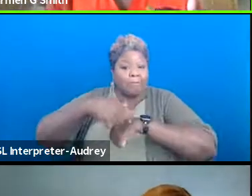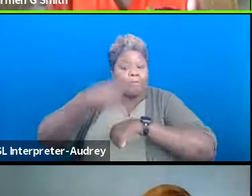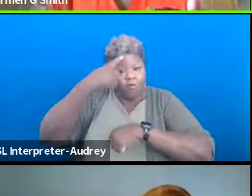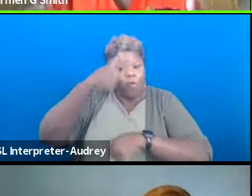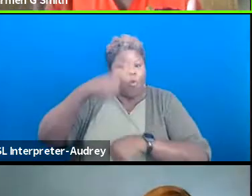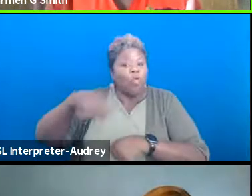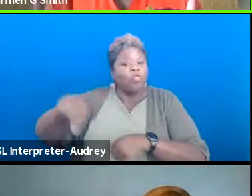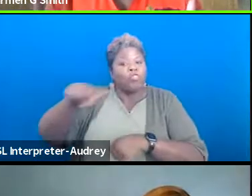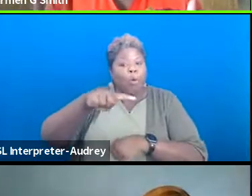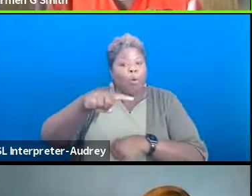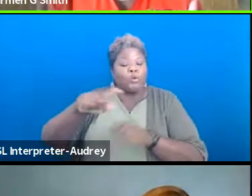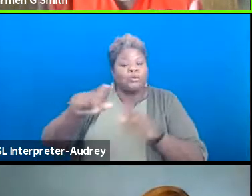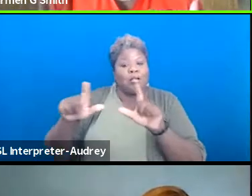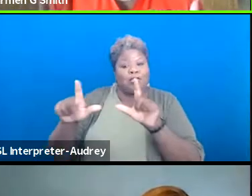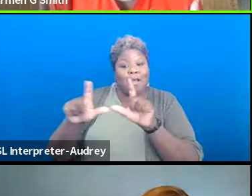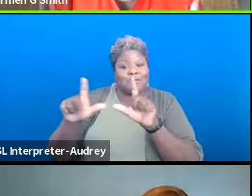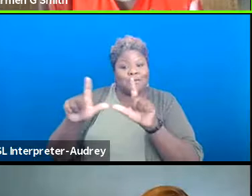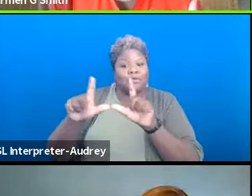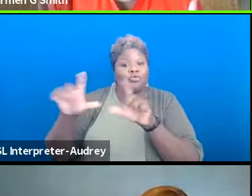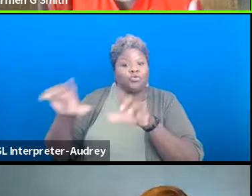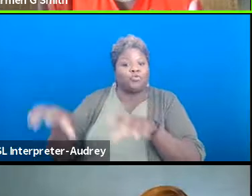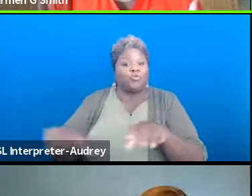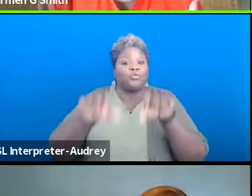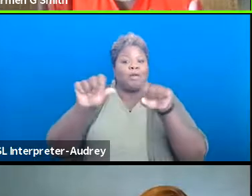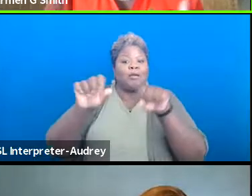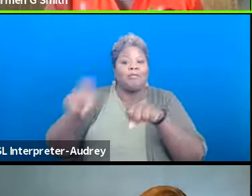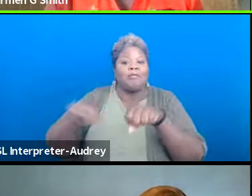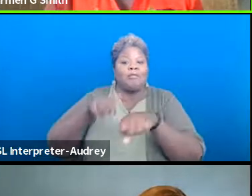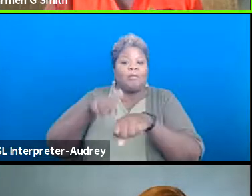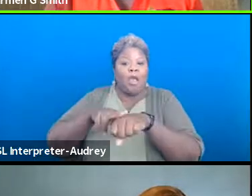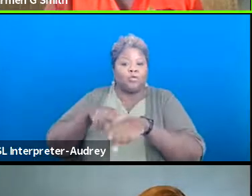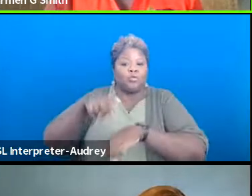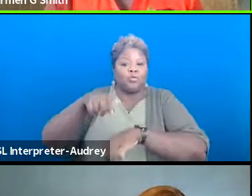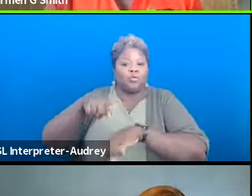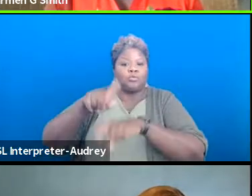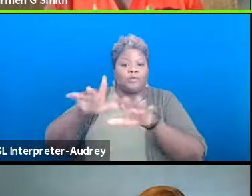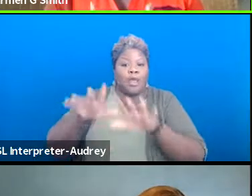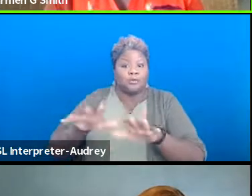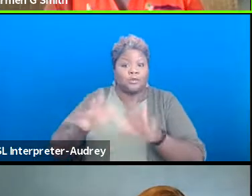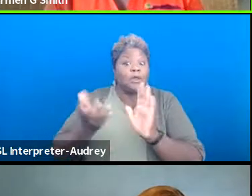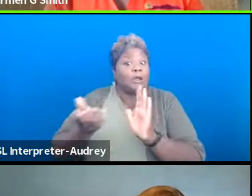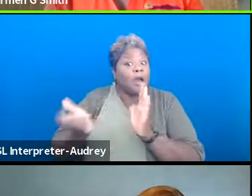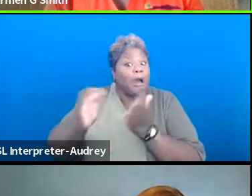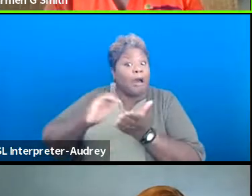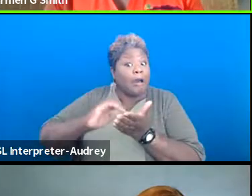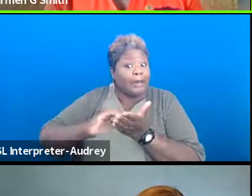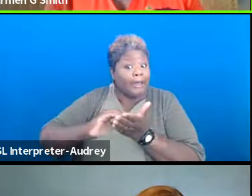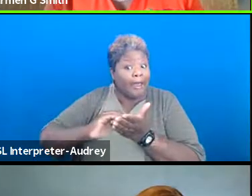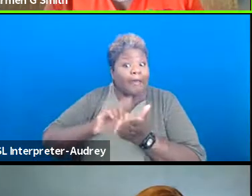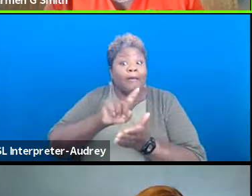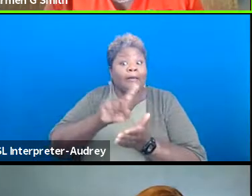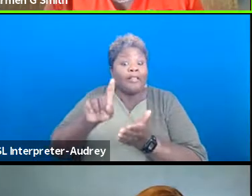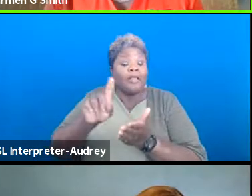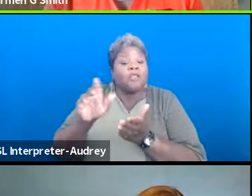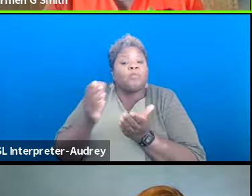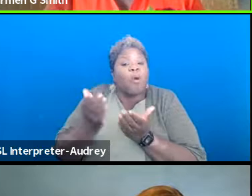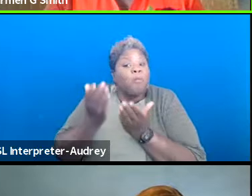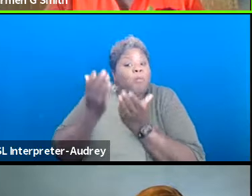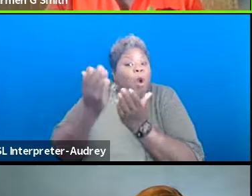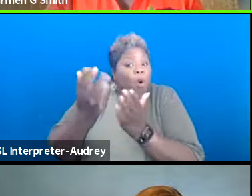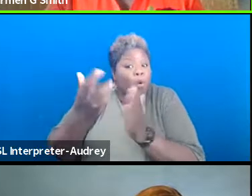those licensees to take their national test. And again, they are proposed